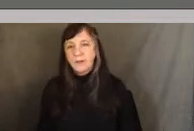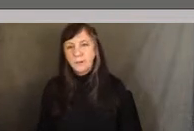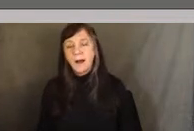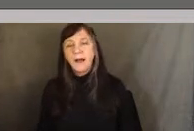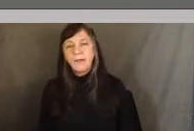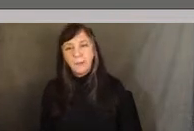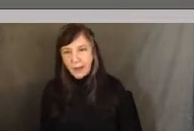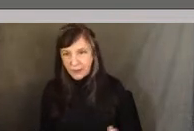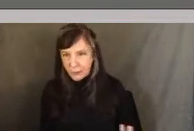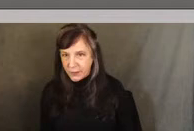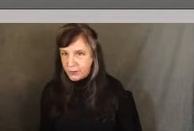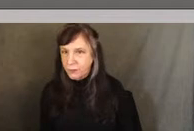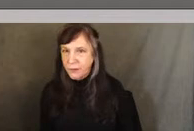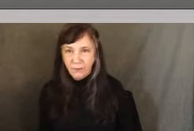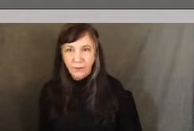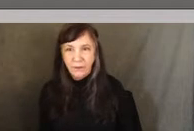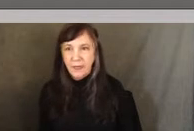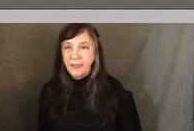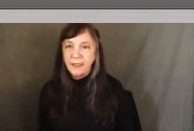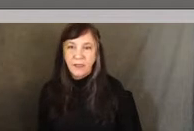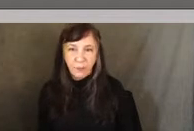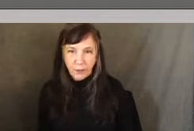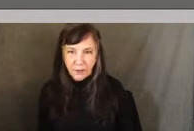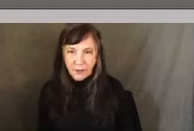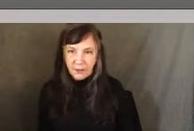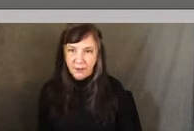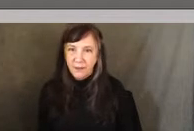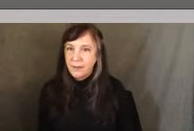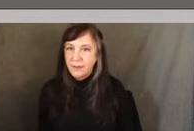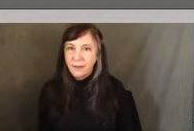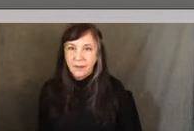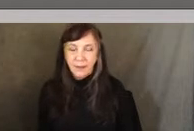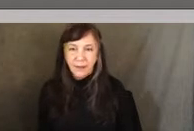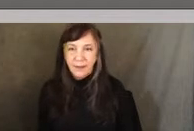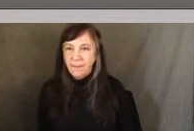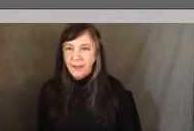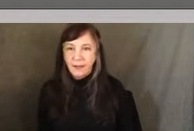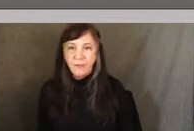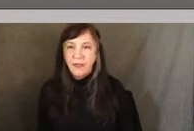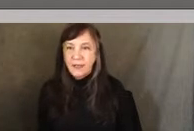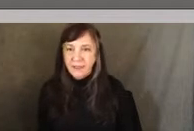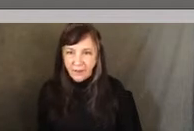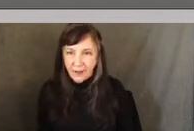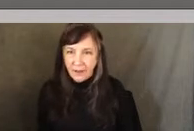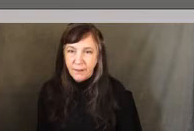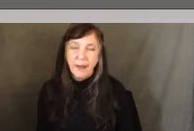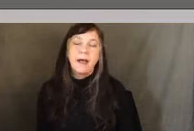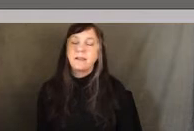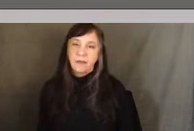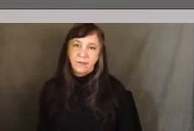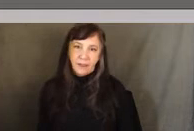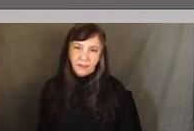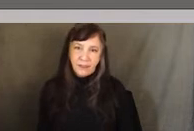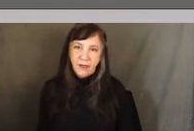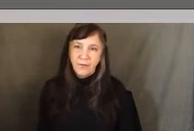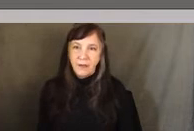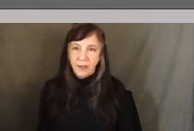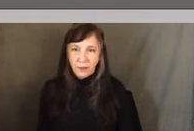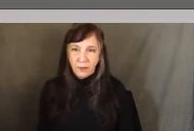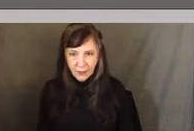they put the cuffs behind the back, which really for any deaf person, if they identify them themselves